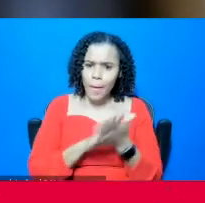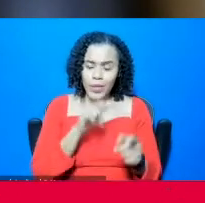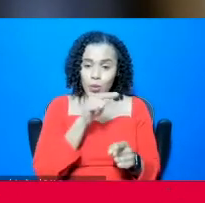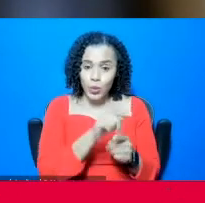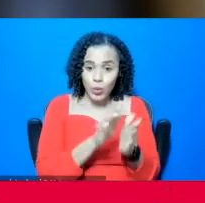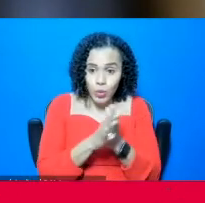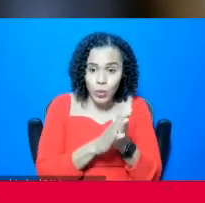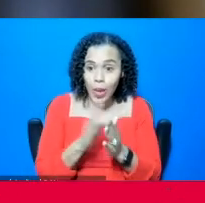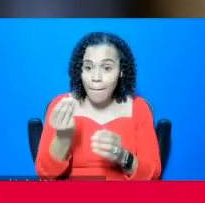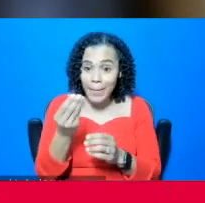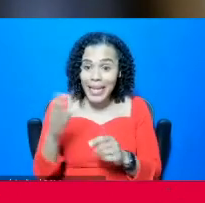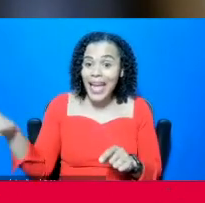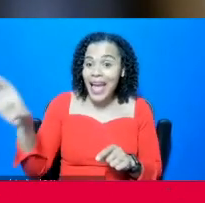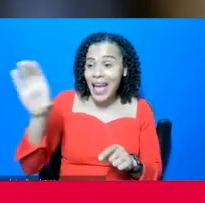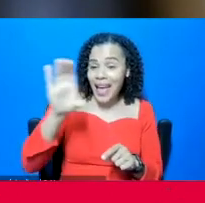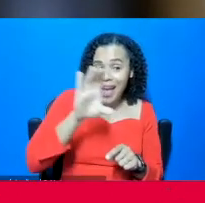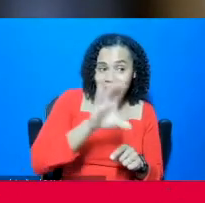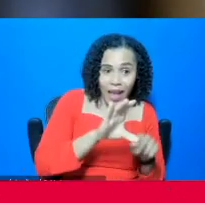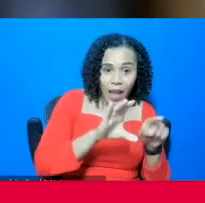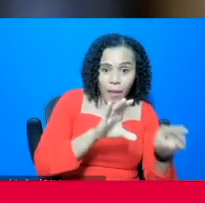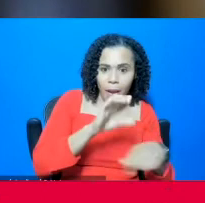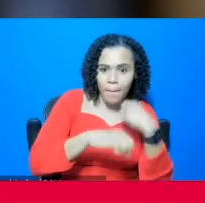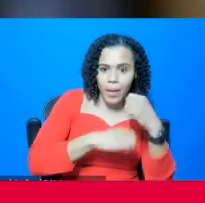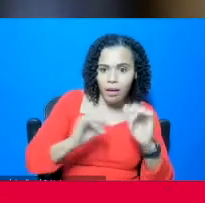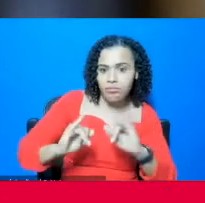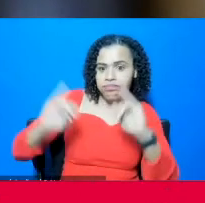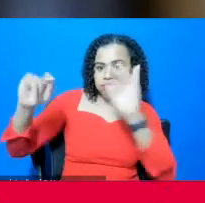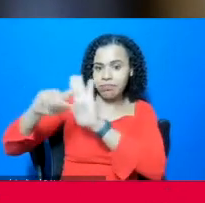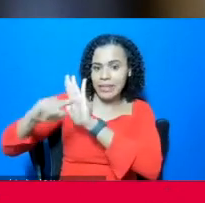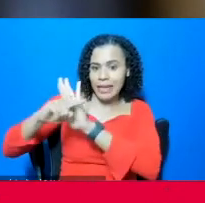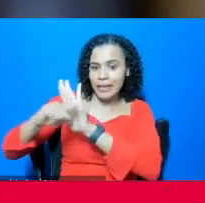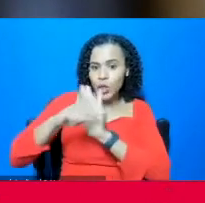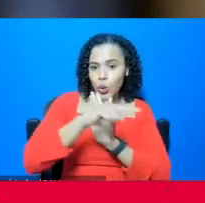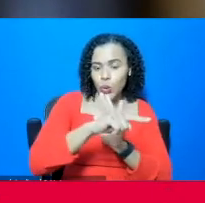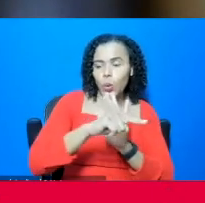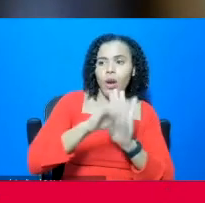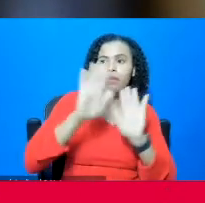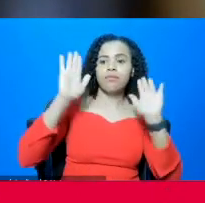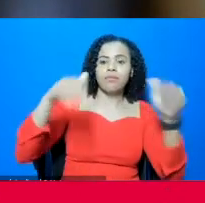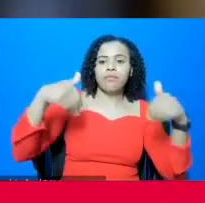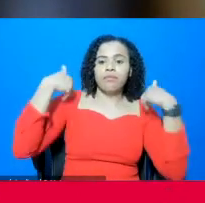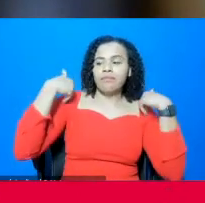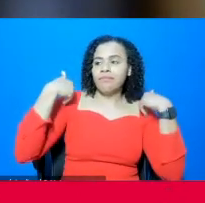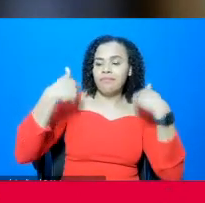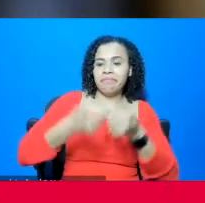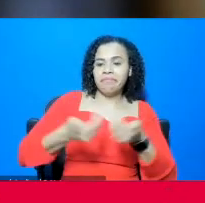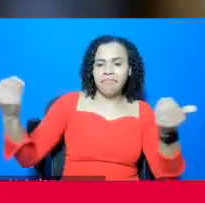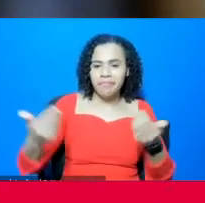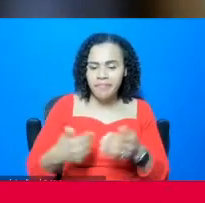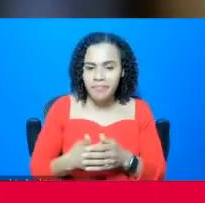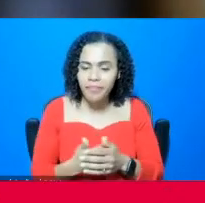profitable. And as part of the work that we do, we have to consider the social model of disability. We have to consider